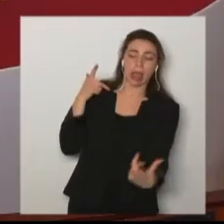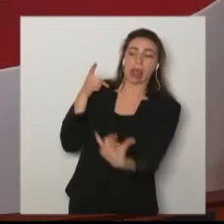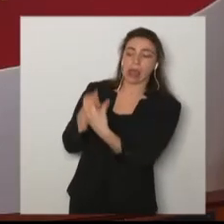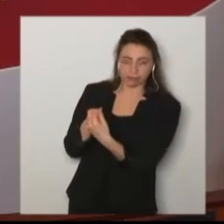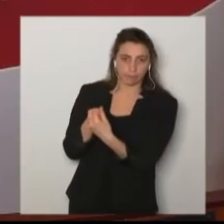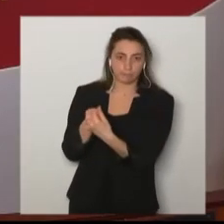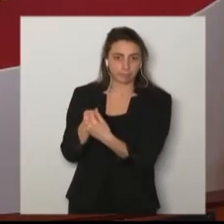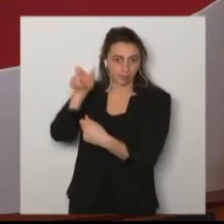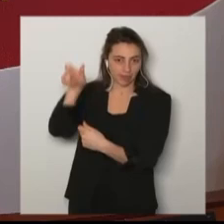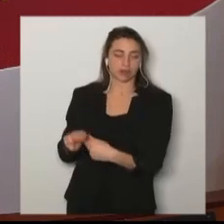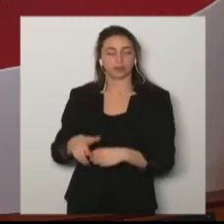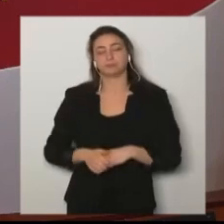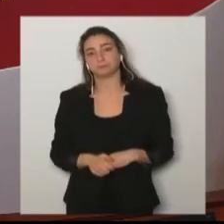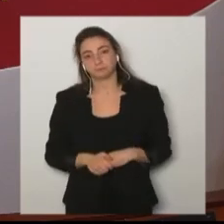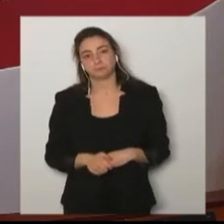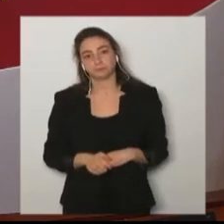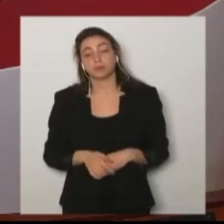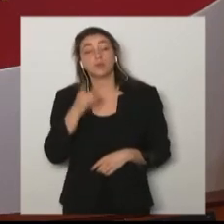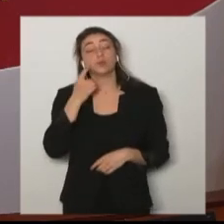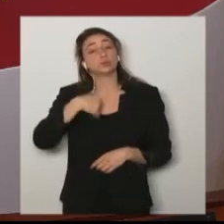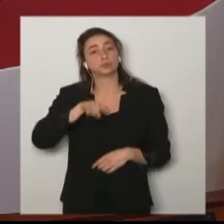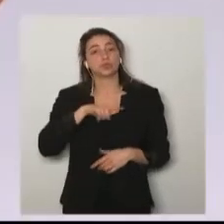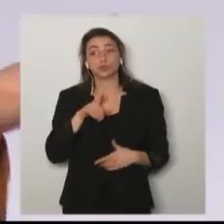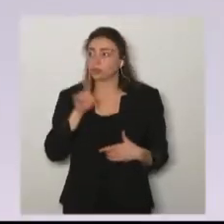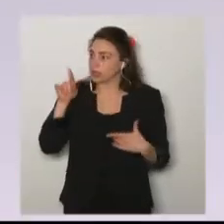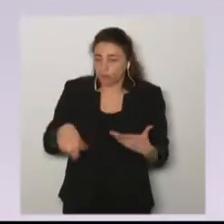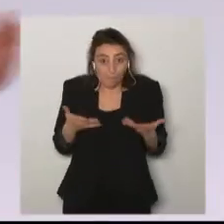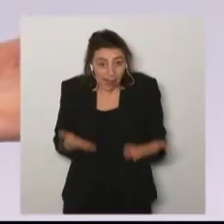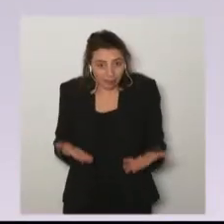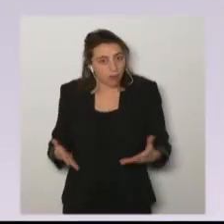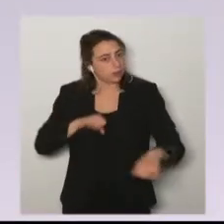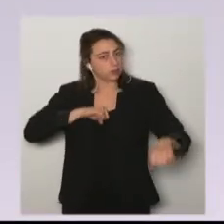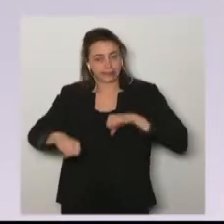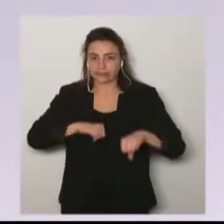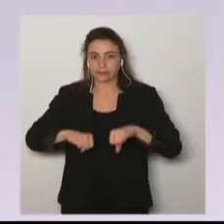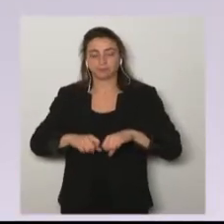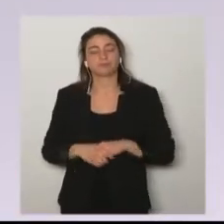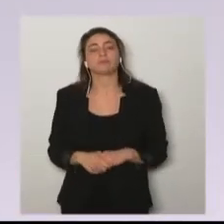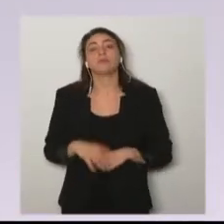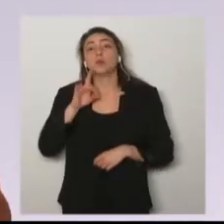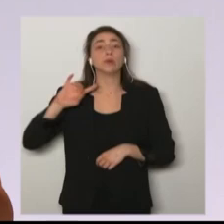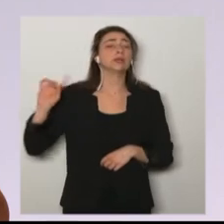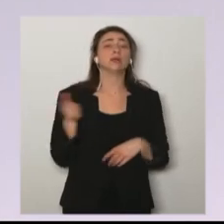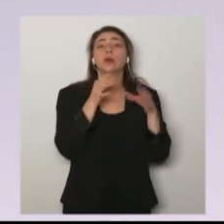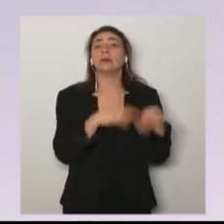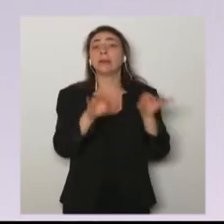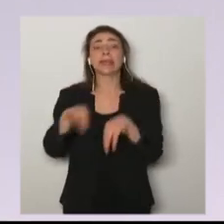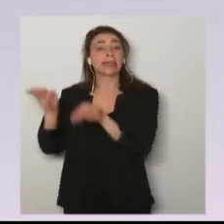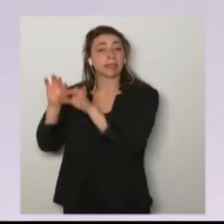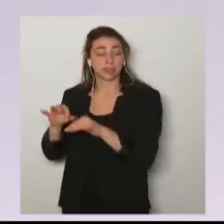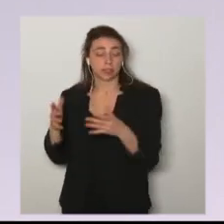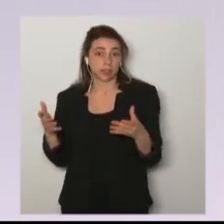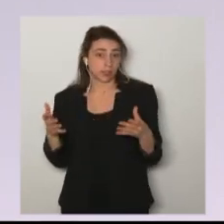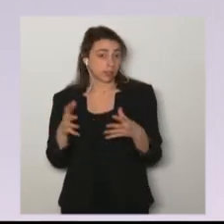that. And all our countries, it's what we share, and this was also, I think, in the speech of